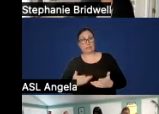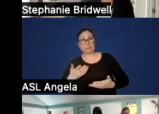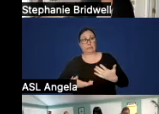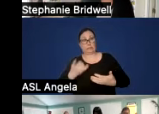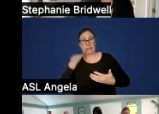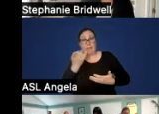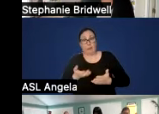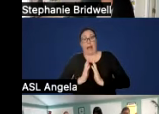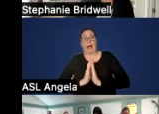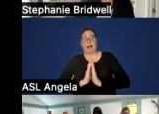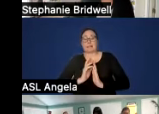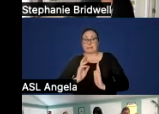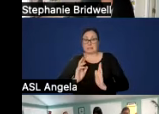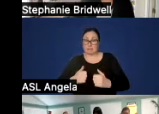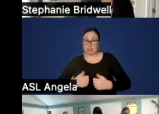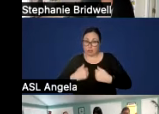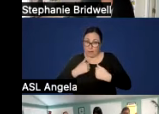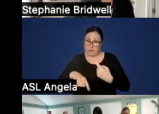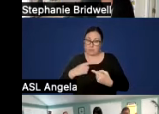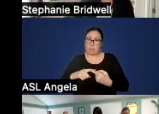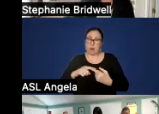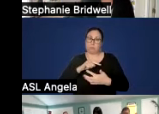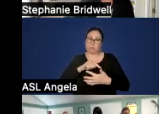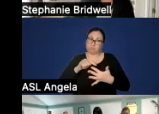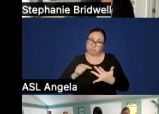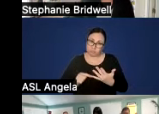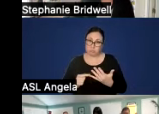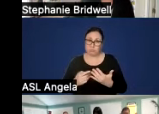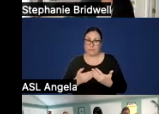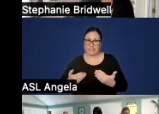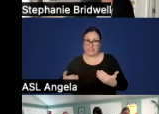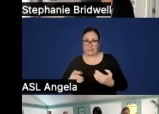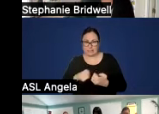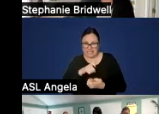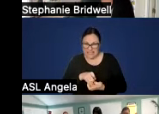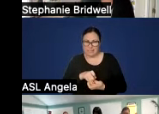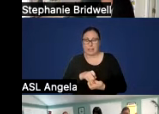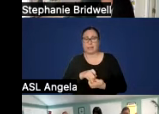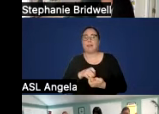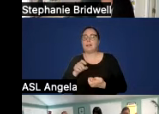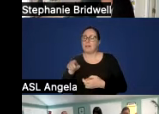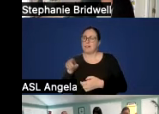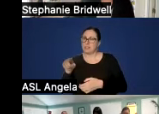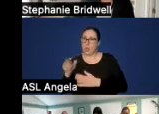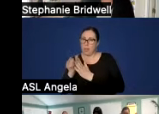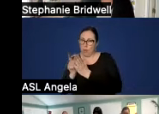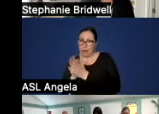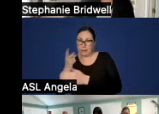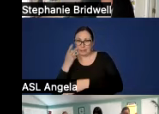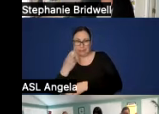ask the victims or survivors about this thing, right? That could help make the case stronger, right? Because they're seeing it in a different light. And